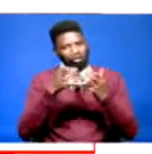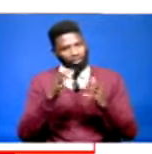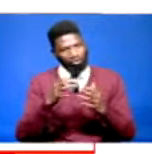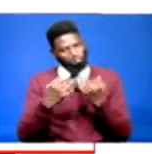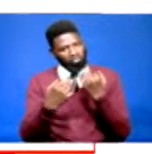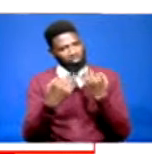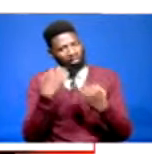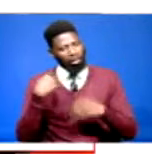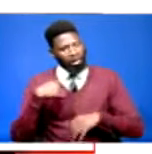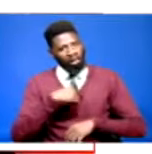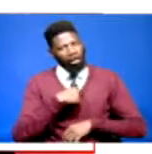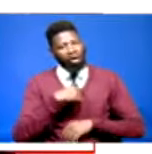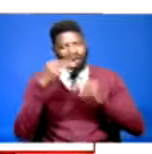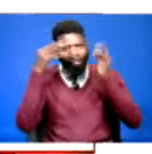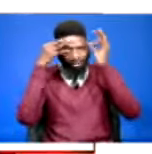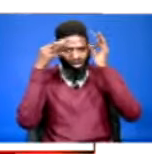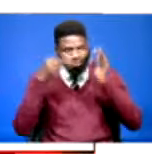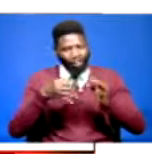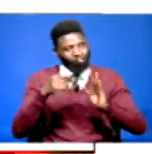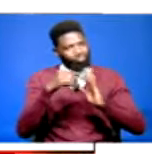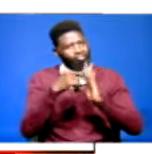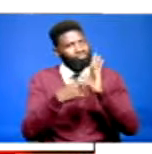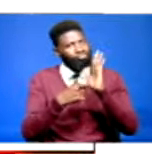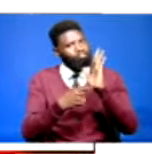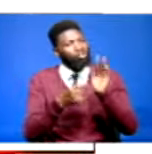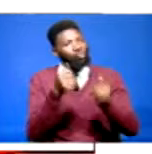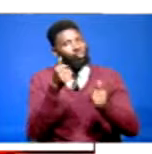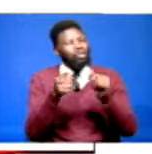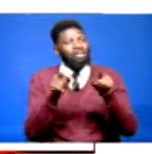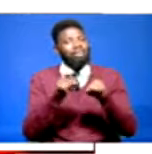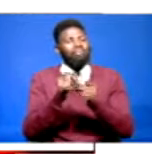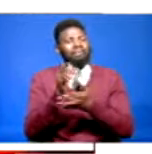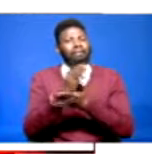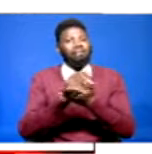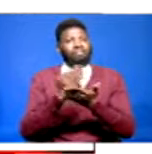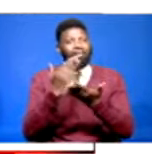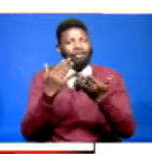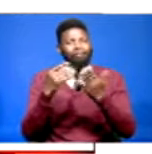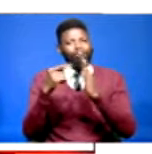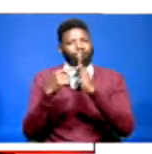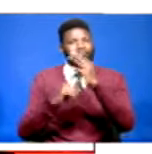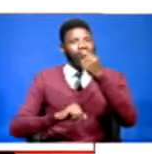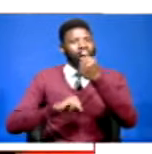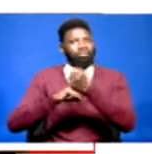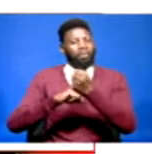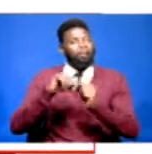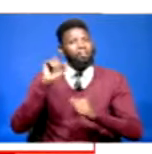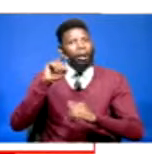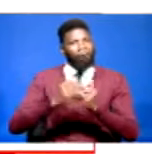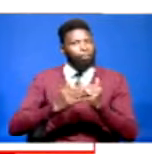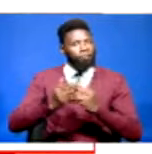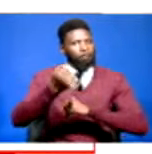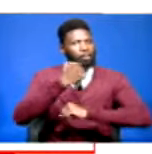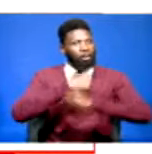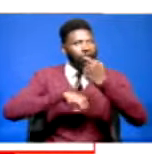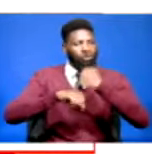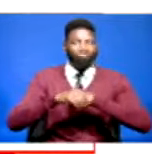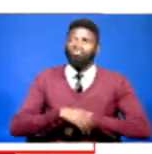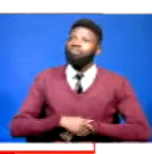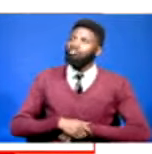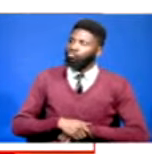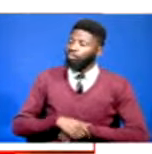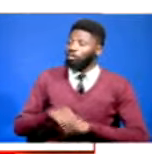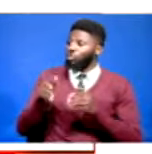that you have been making, and what are some of the things that you have been endorsing that should be taken up? Absolutely. So today marked the end of